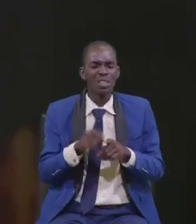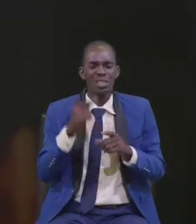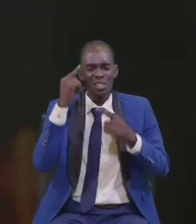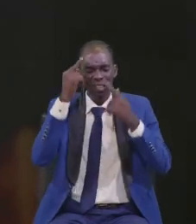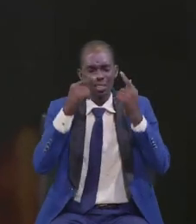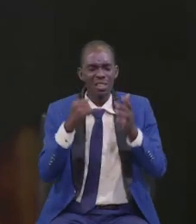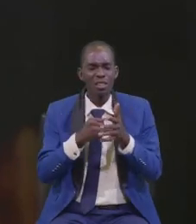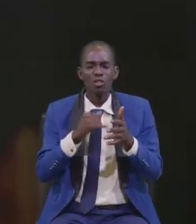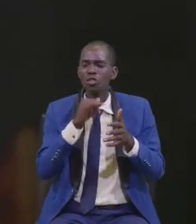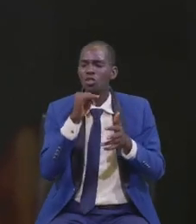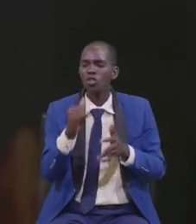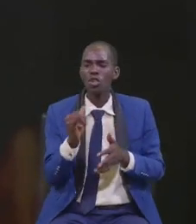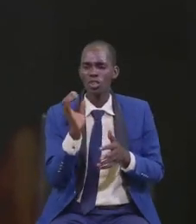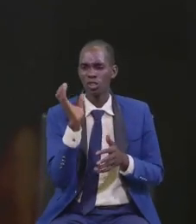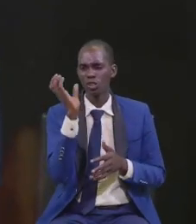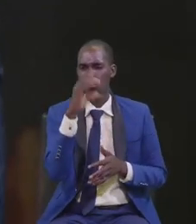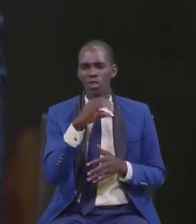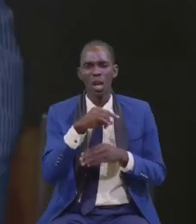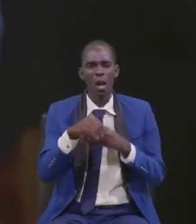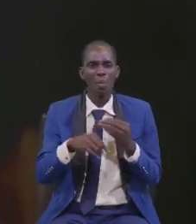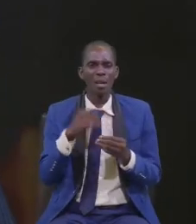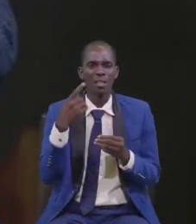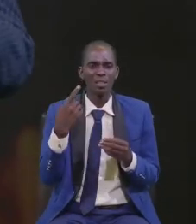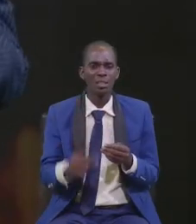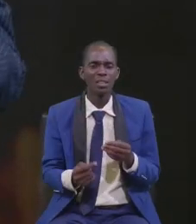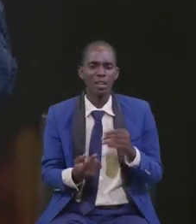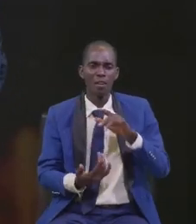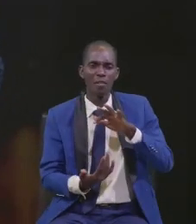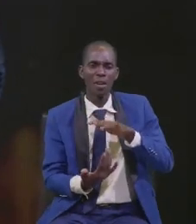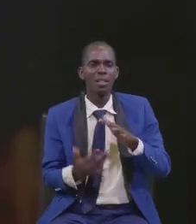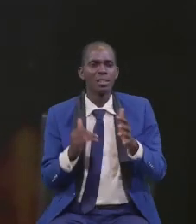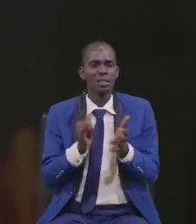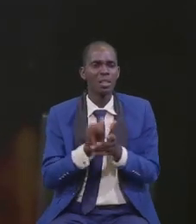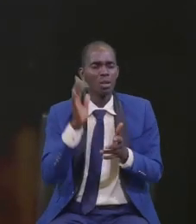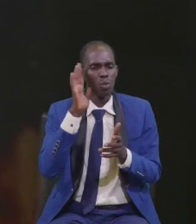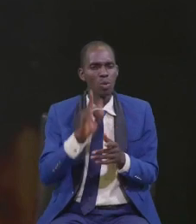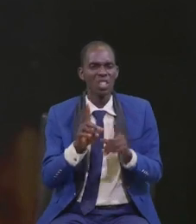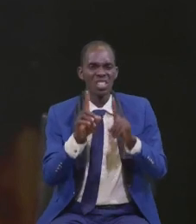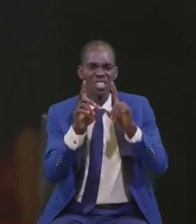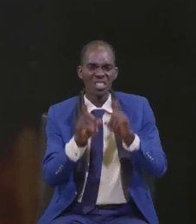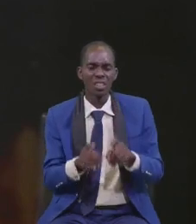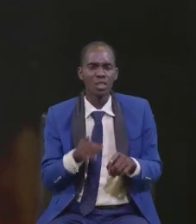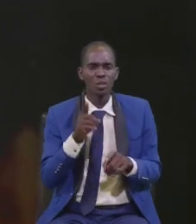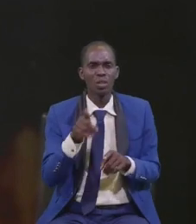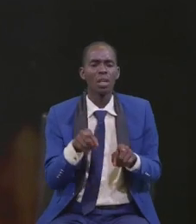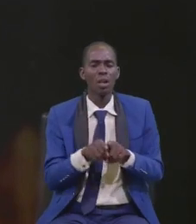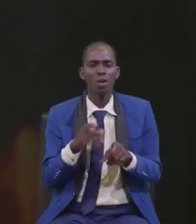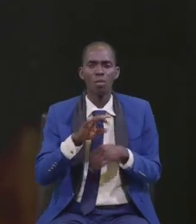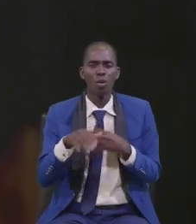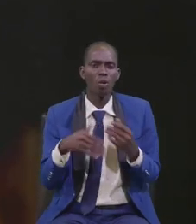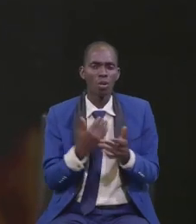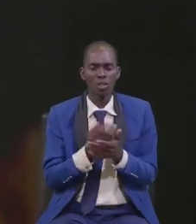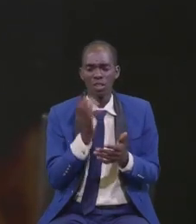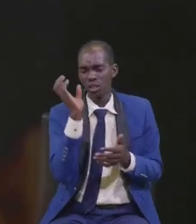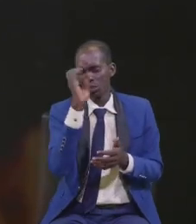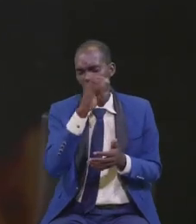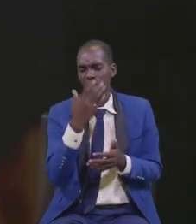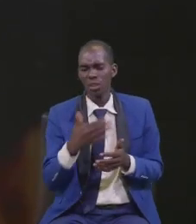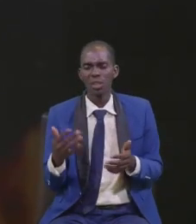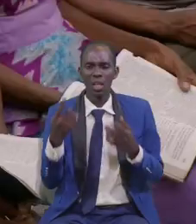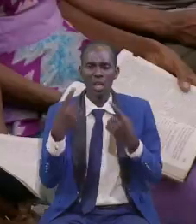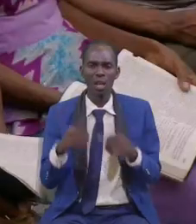the fiery trial which is to try you, as though some strange thing happened